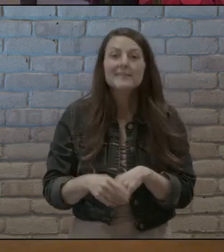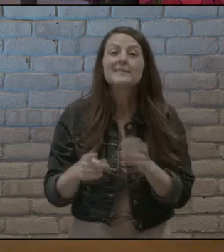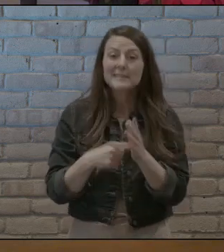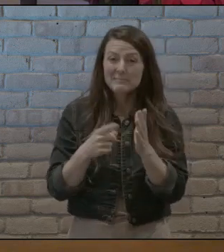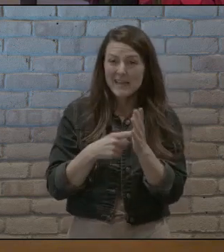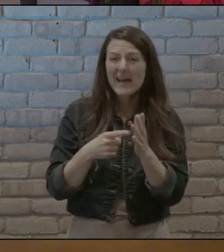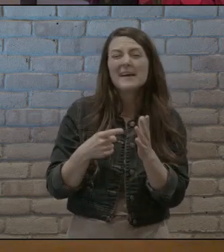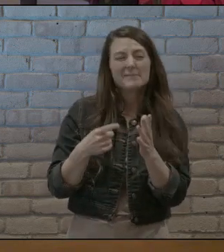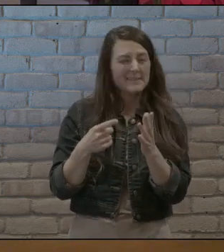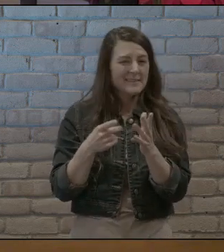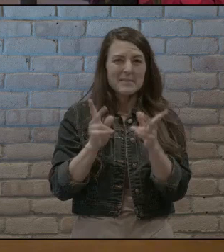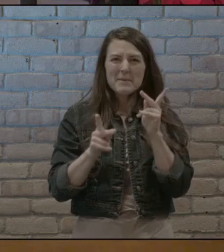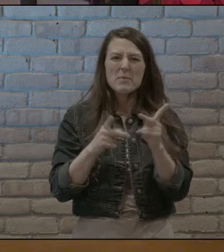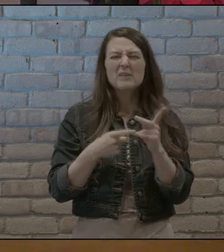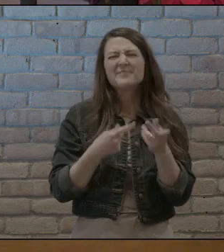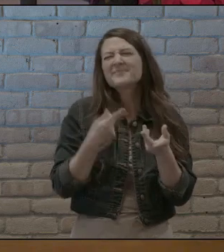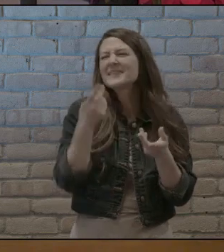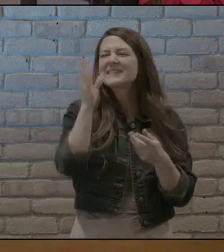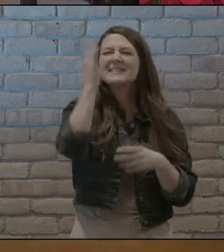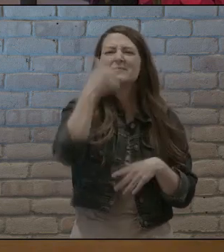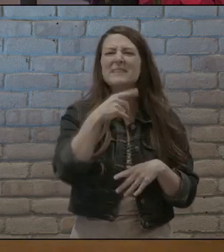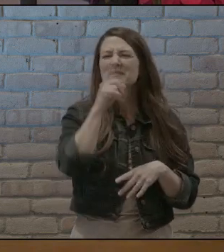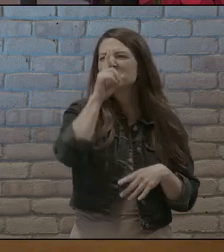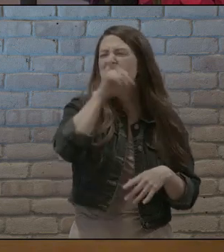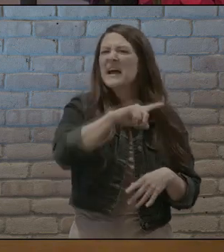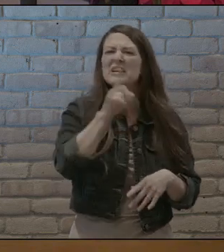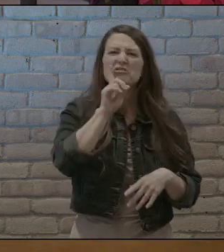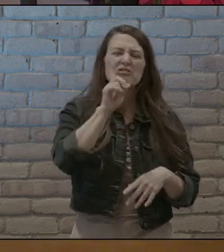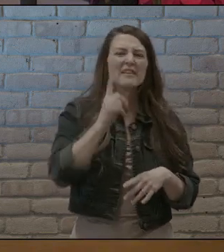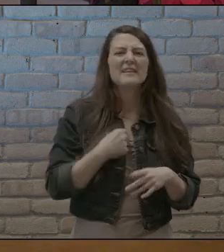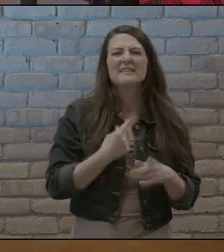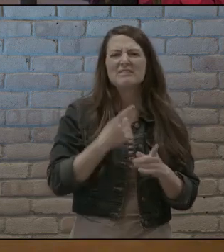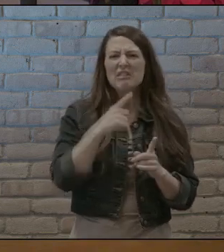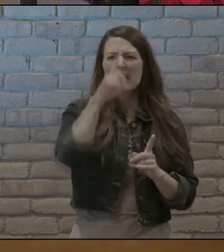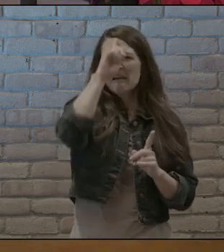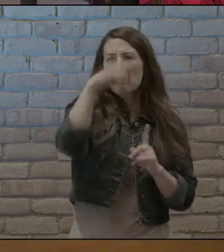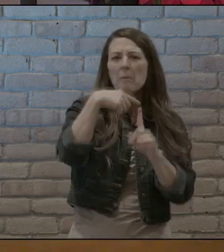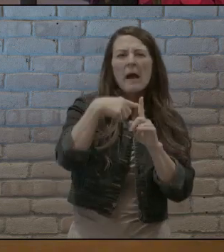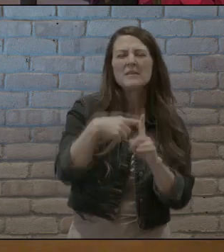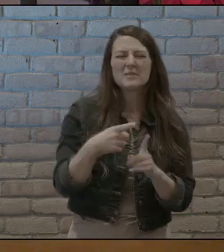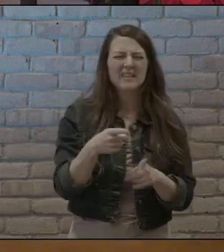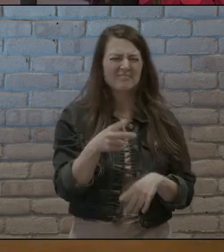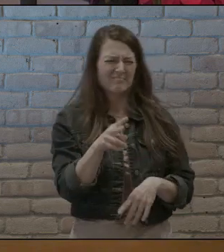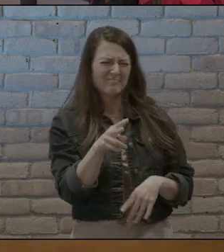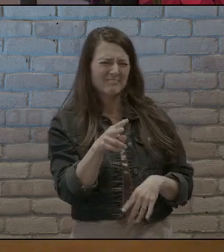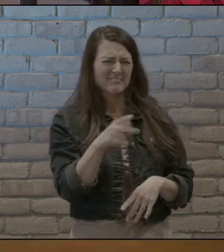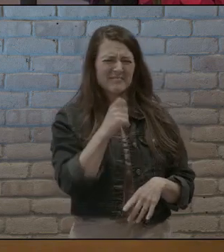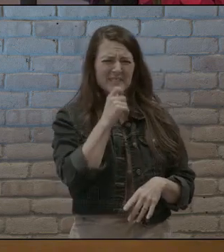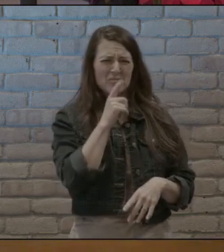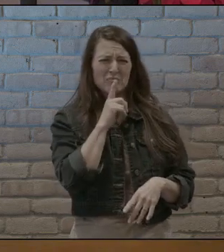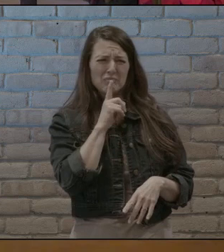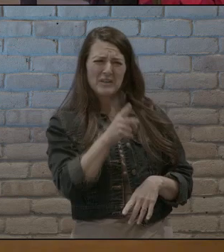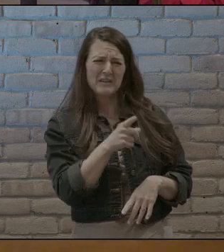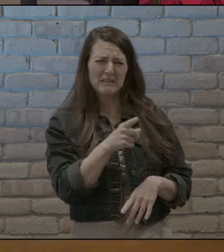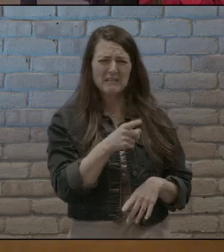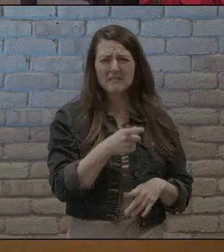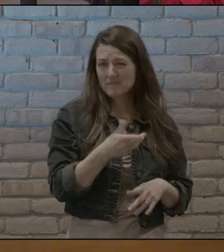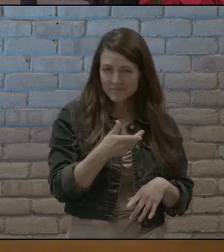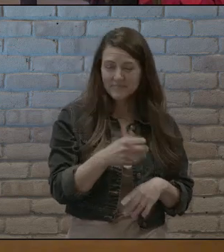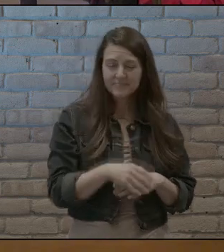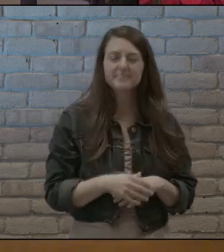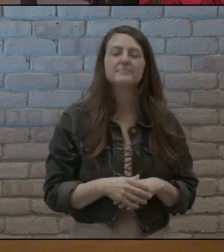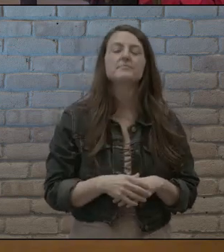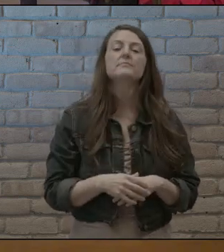that person is just fake or so full of positivity, you just say, that can't be real, or where does that come from? And